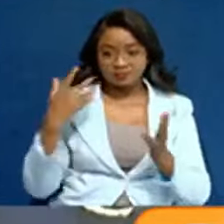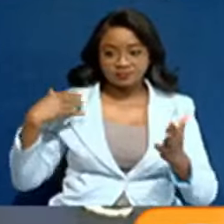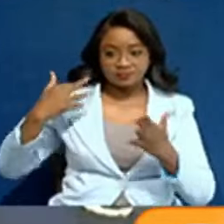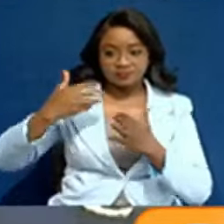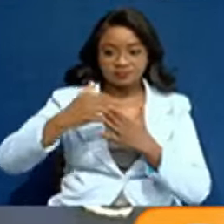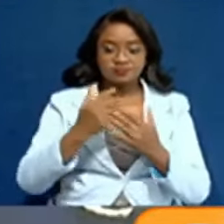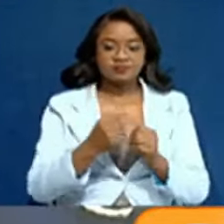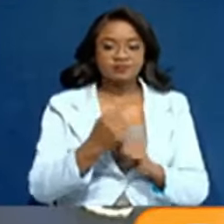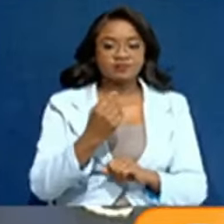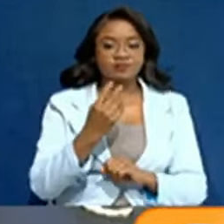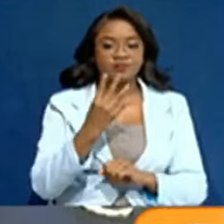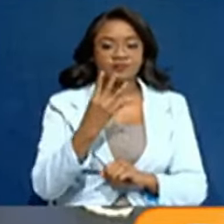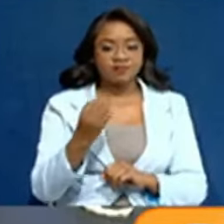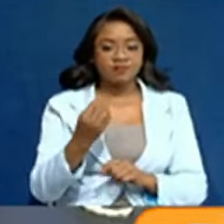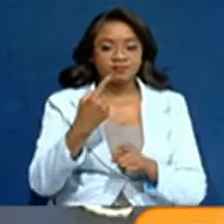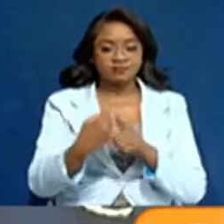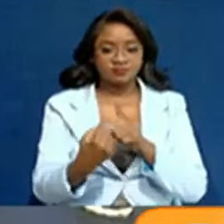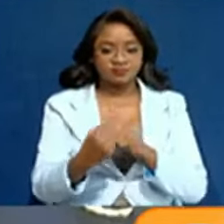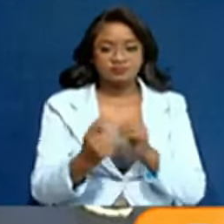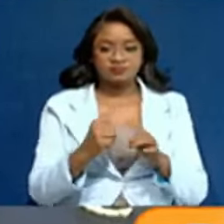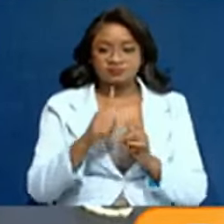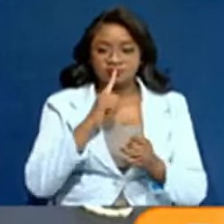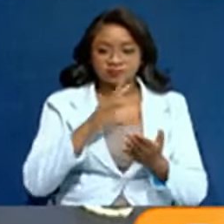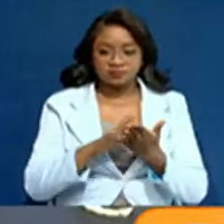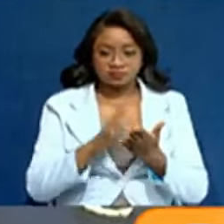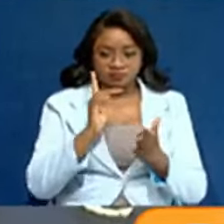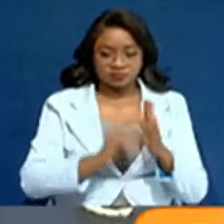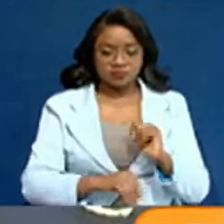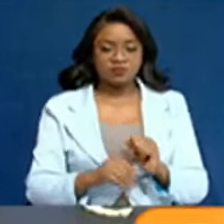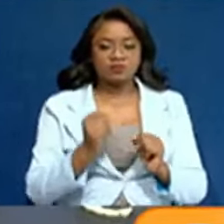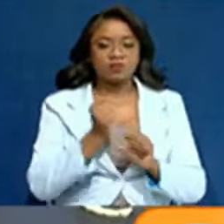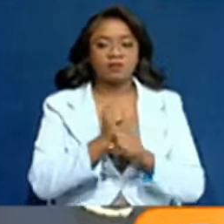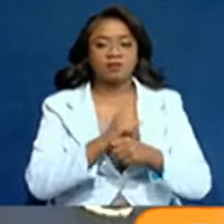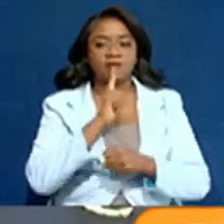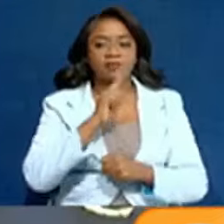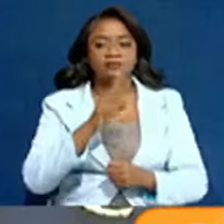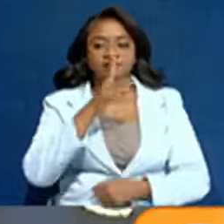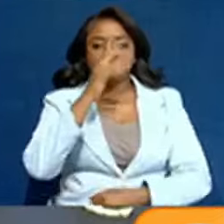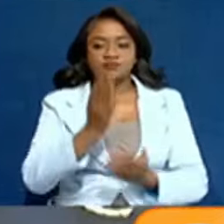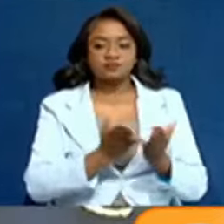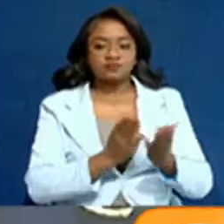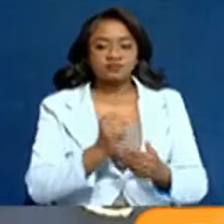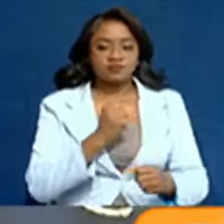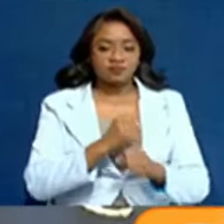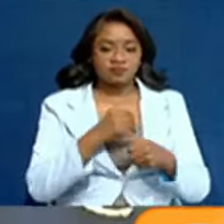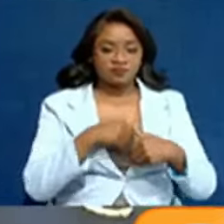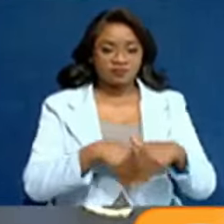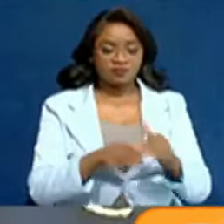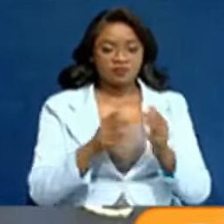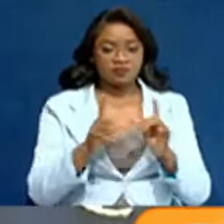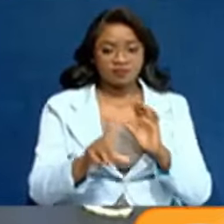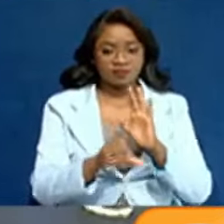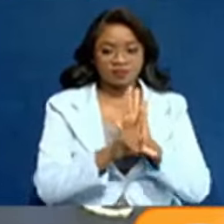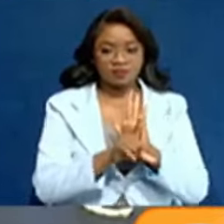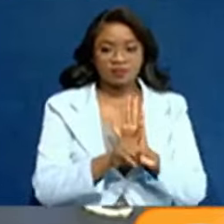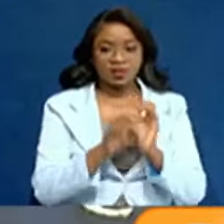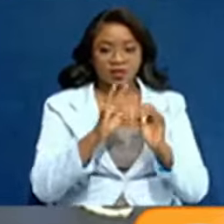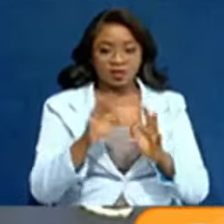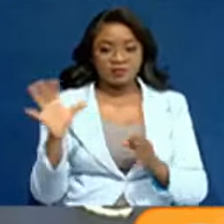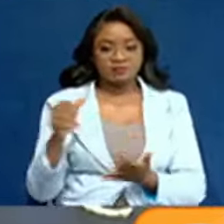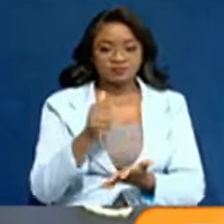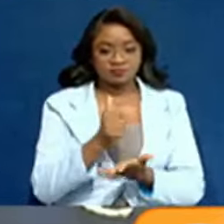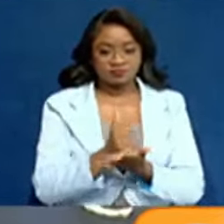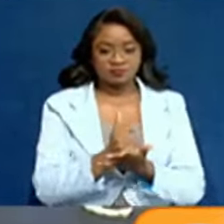would ensure the police service operates within the confines of the law should his appointment be approved. Safin Acheng Omar